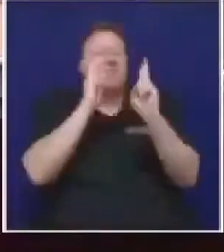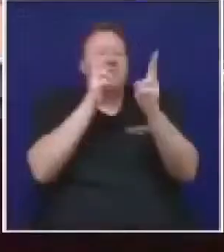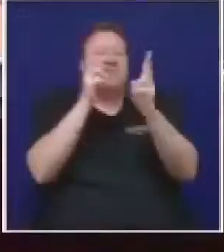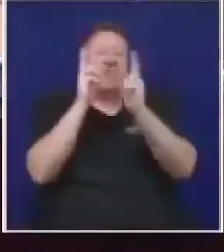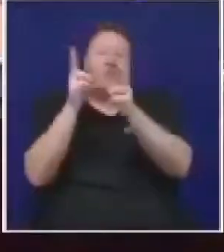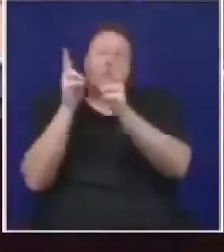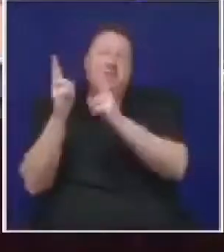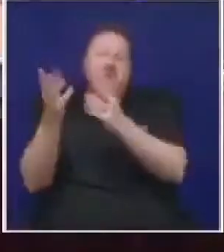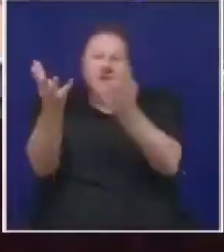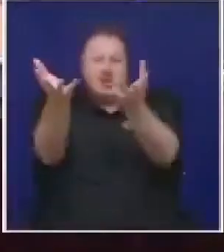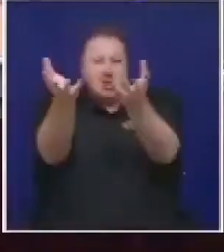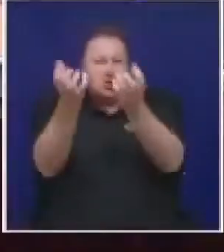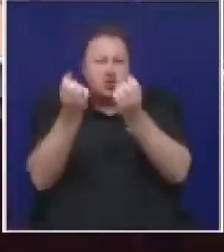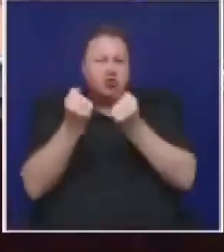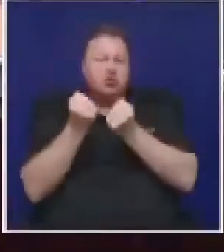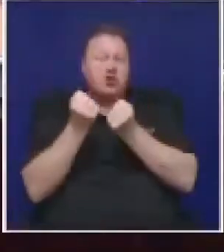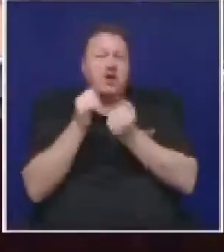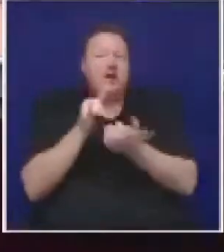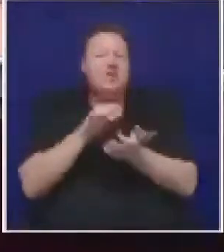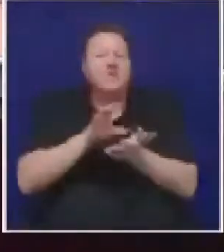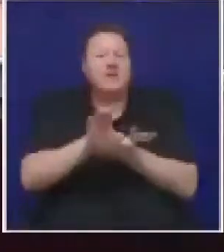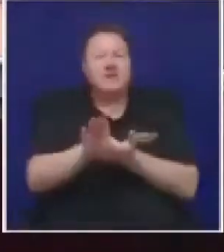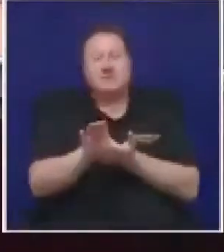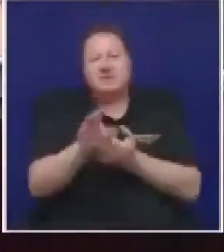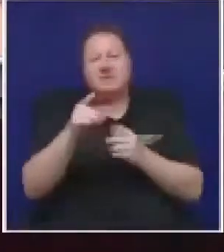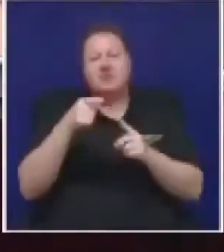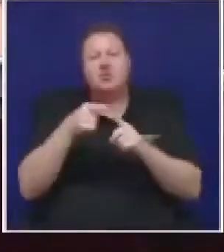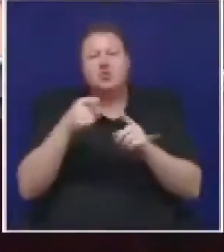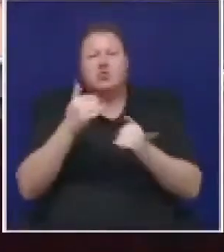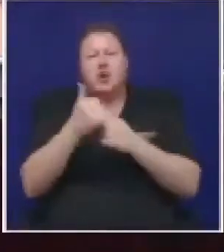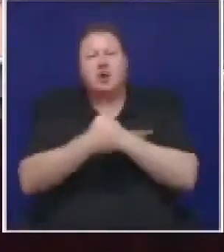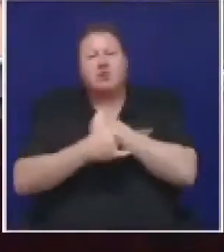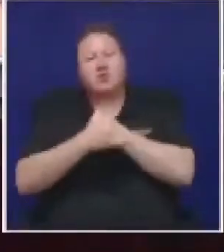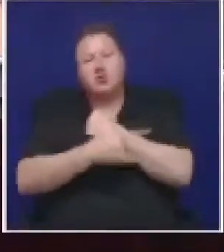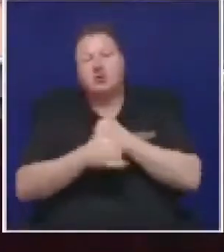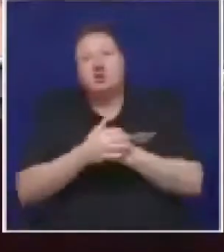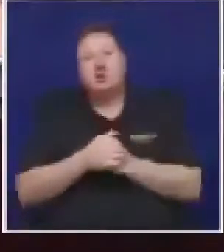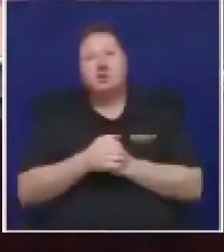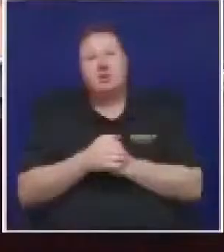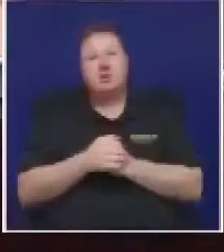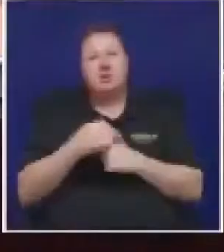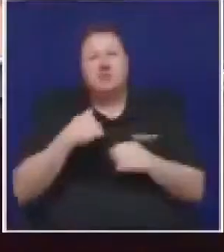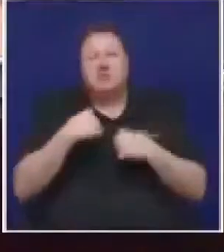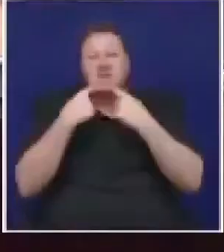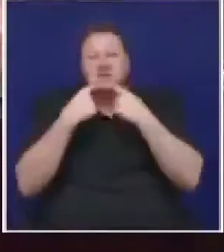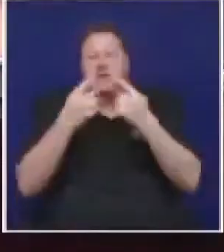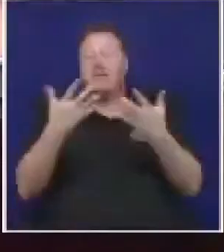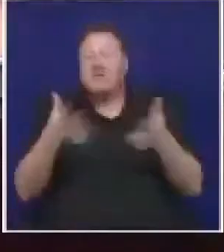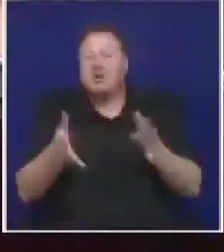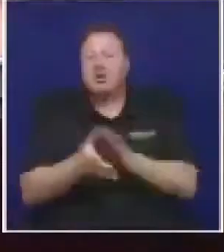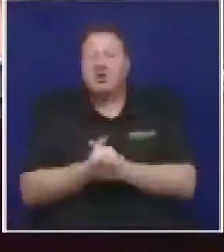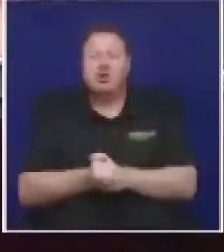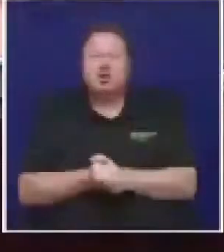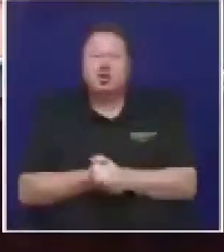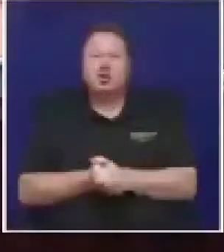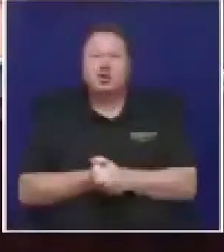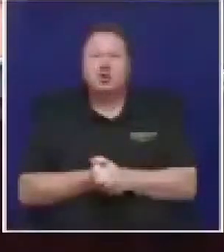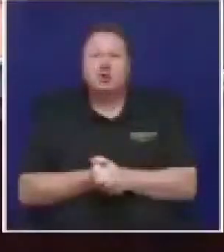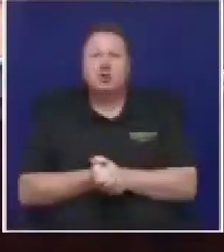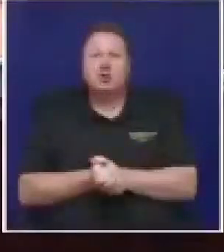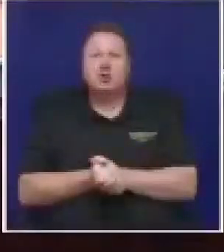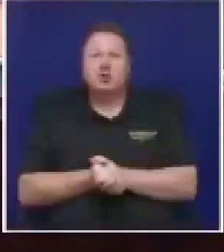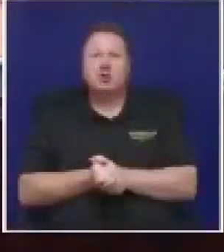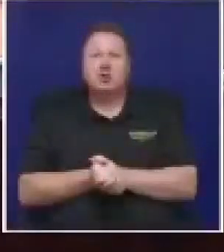to attract investors to this country. I've just said that, I've been to